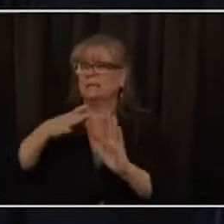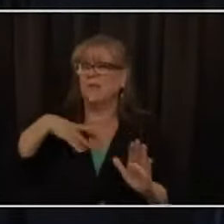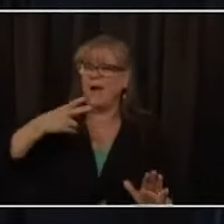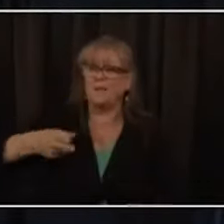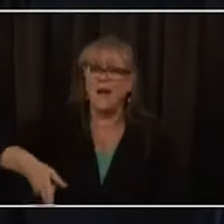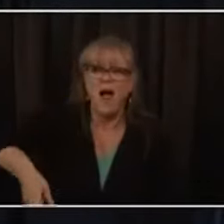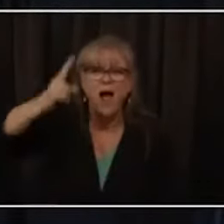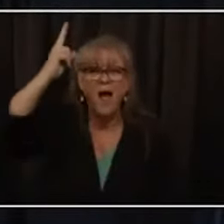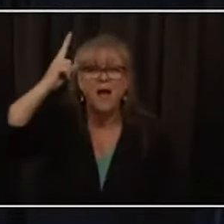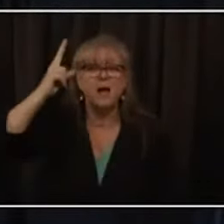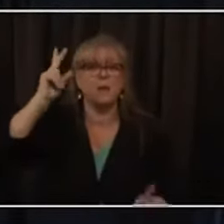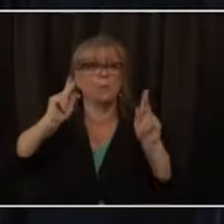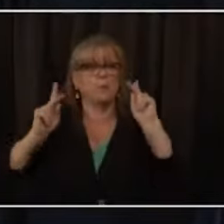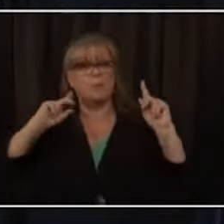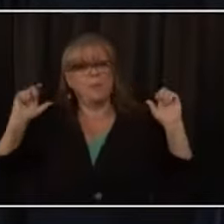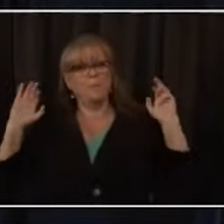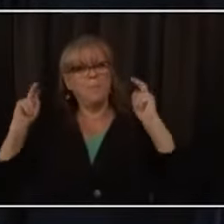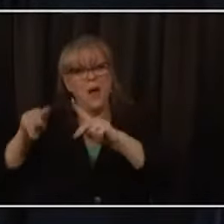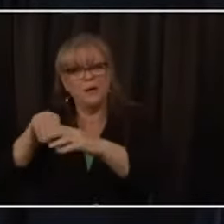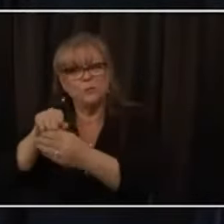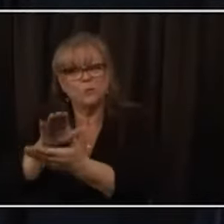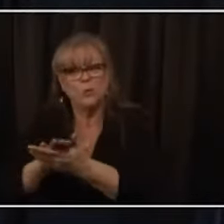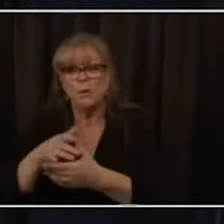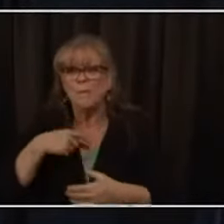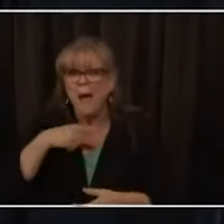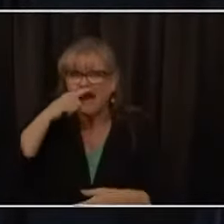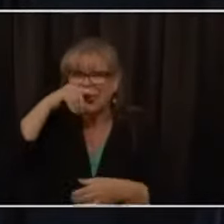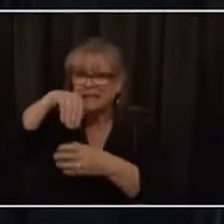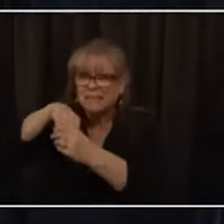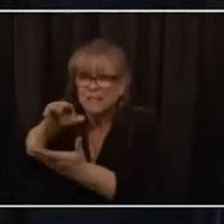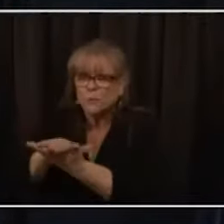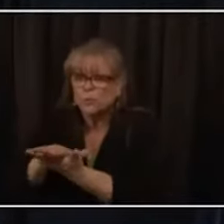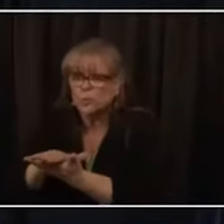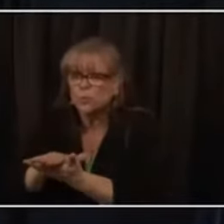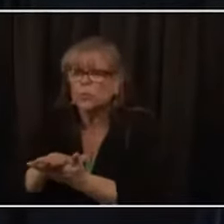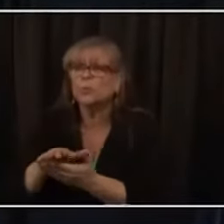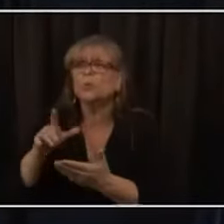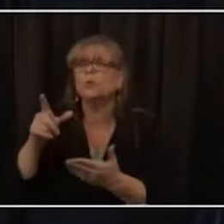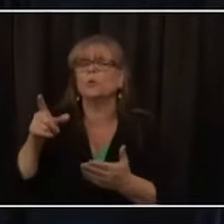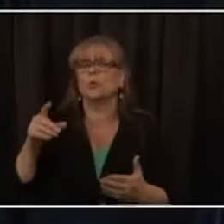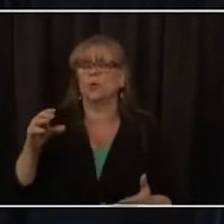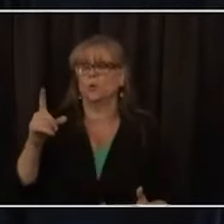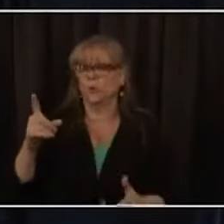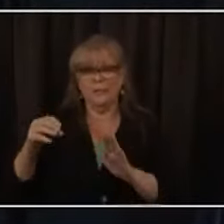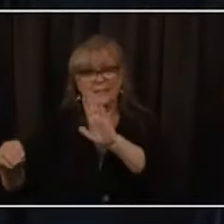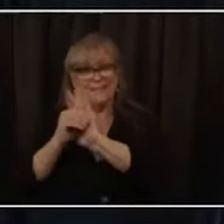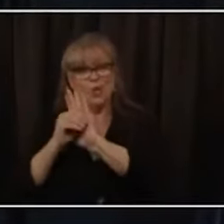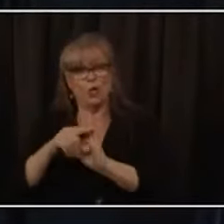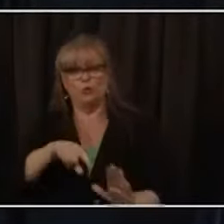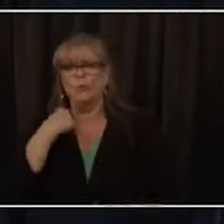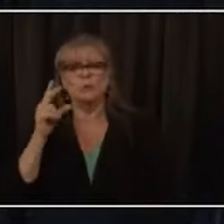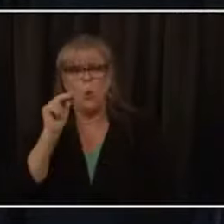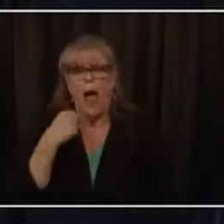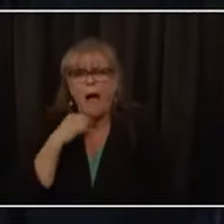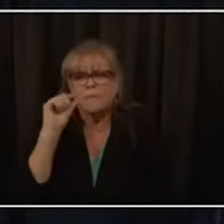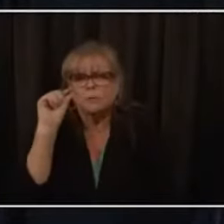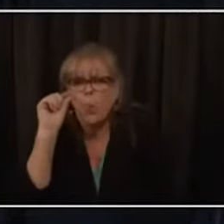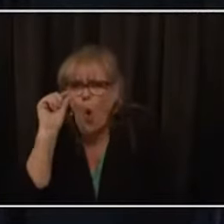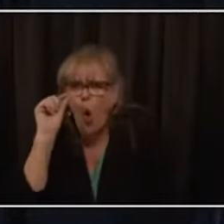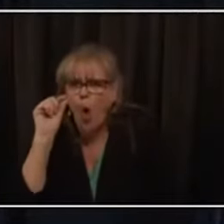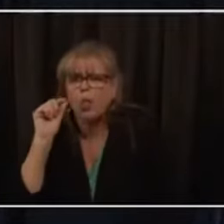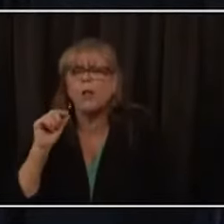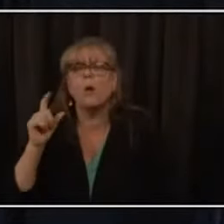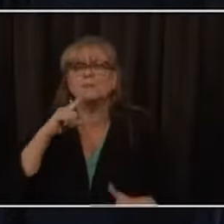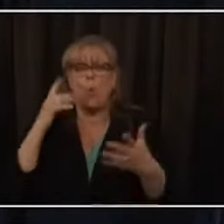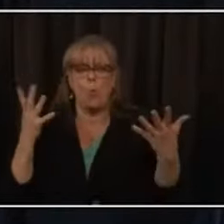environment, including my own kids. Is it zero risk? No. Do the benefits outweigh the risks, in my opinion, and I believe the